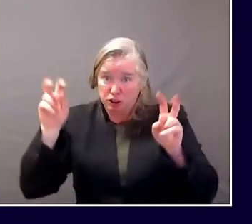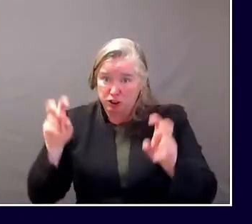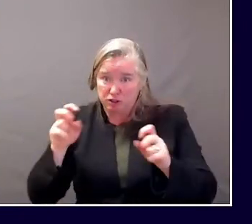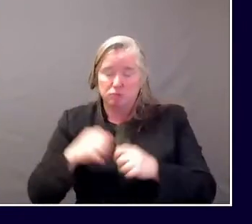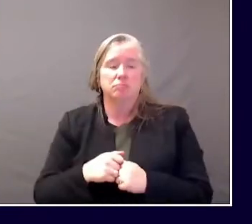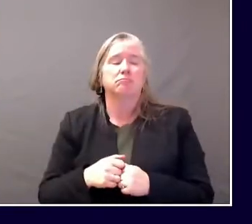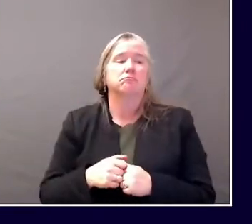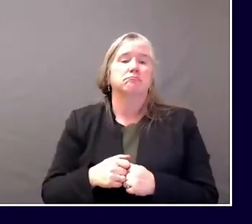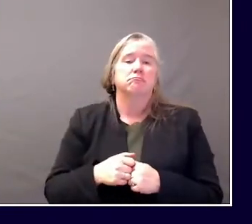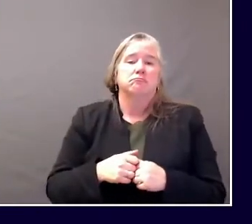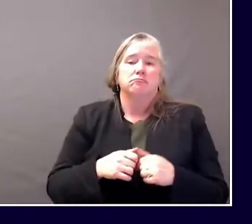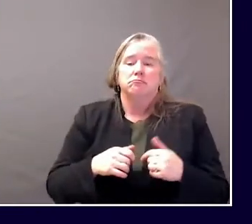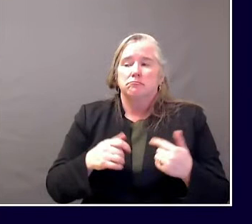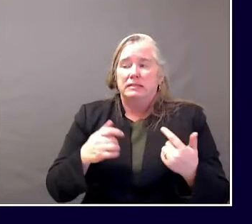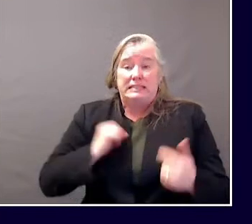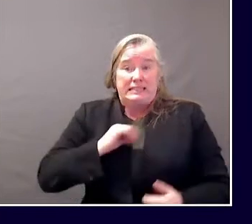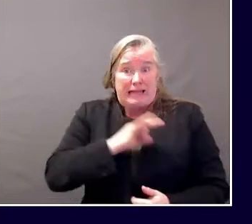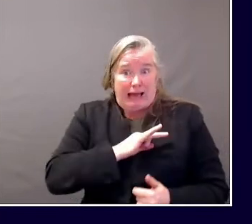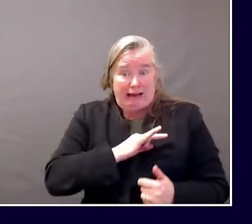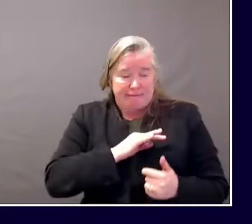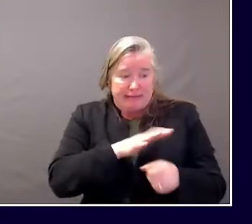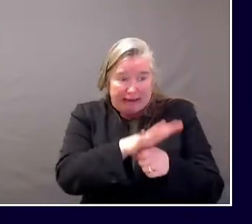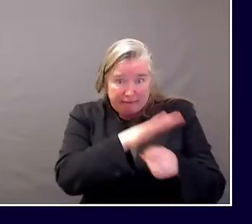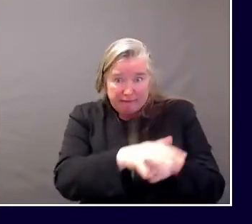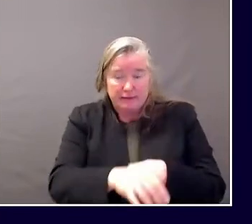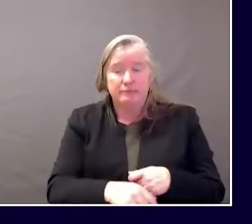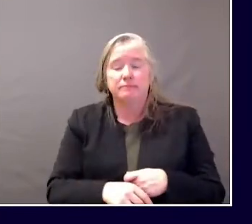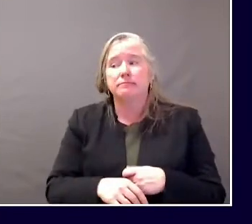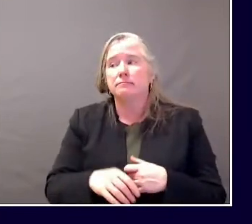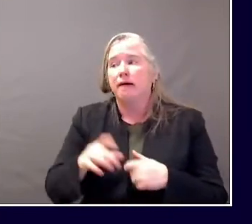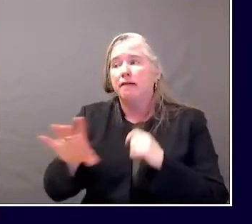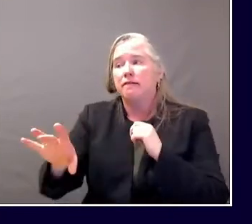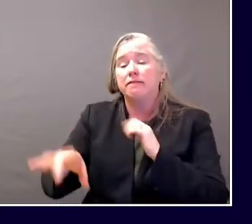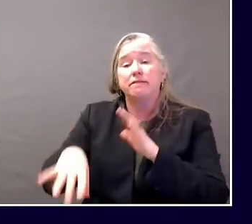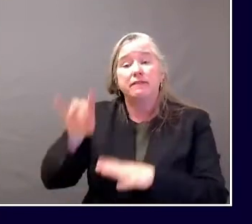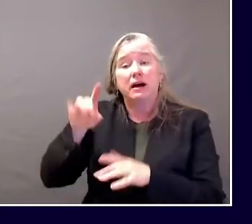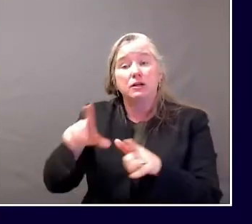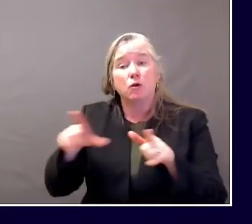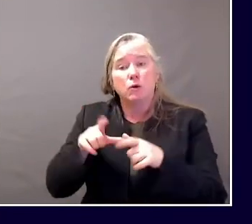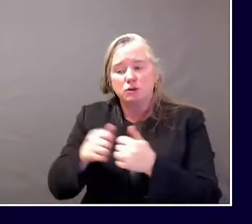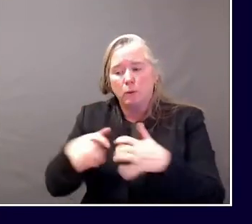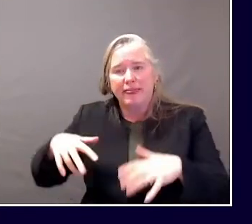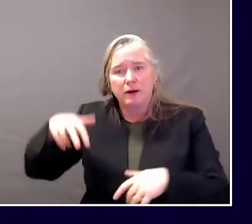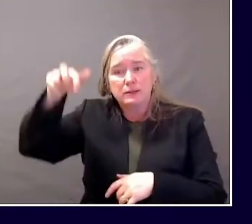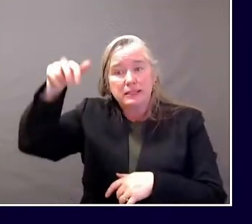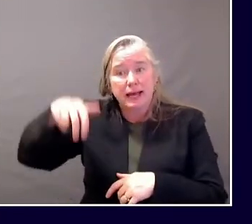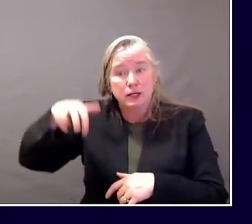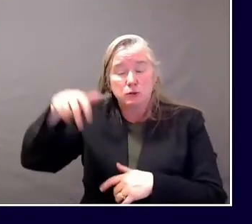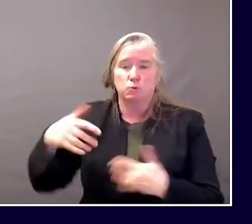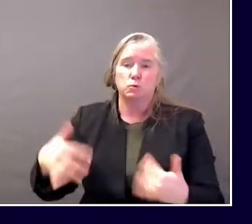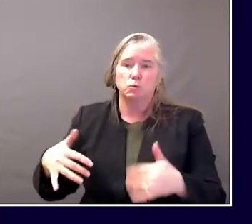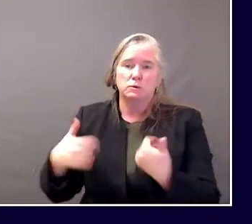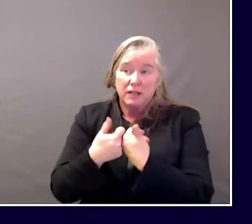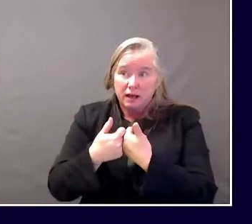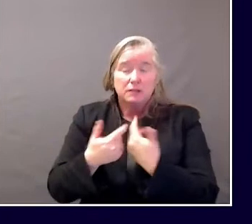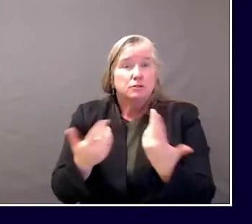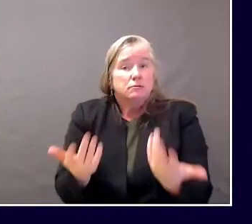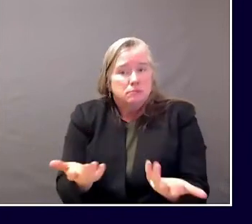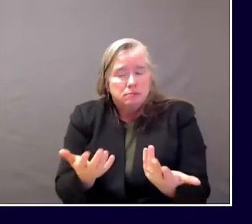don't have too many stairwells. Those challenges, those considerations are some of the things we're keeping in mind right